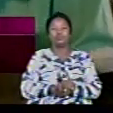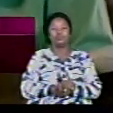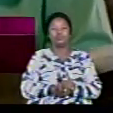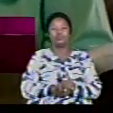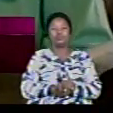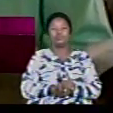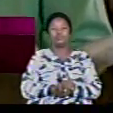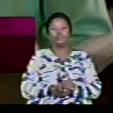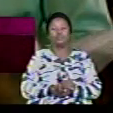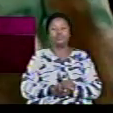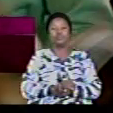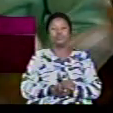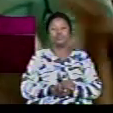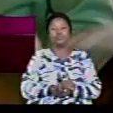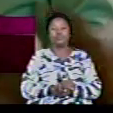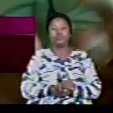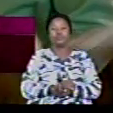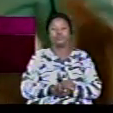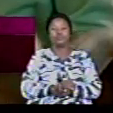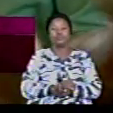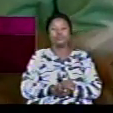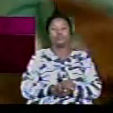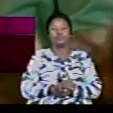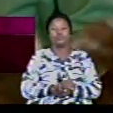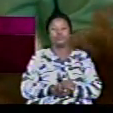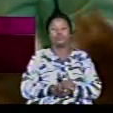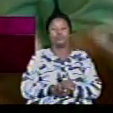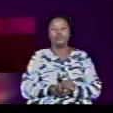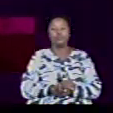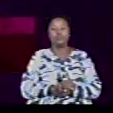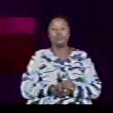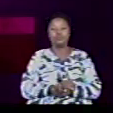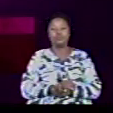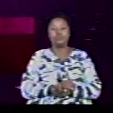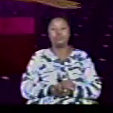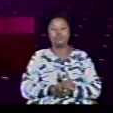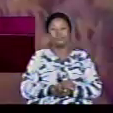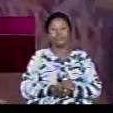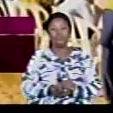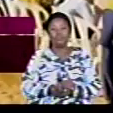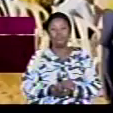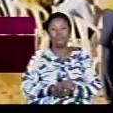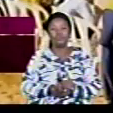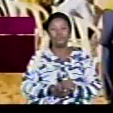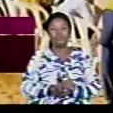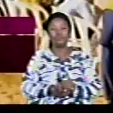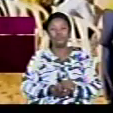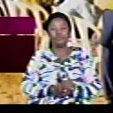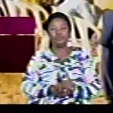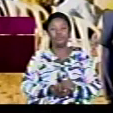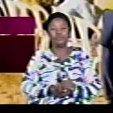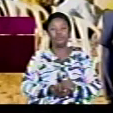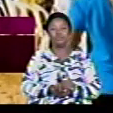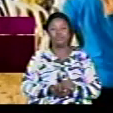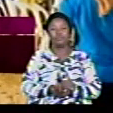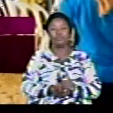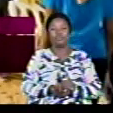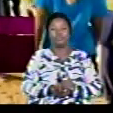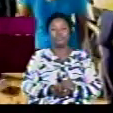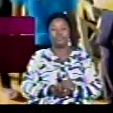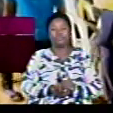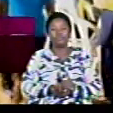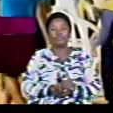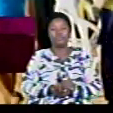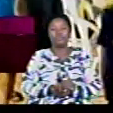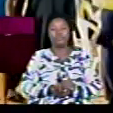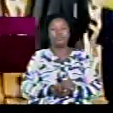There is jubilation because he who the Son sets free is free indeed. There is freedom all over here, and people are so happy that